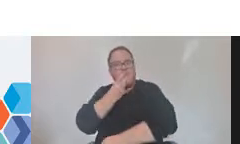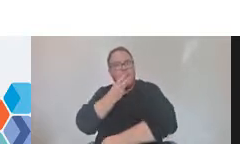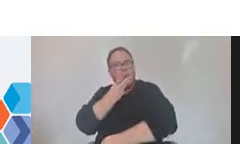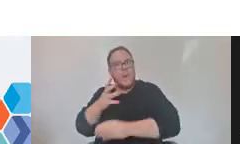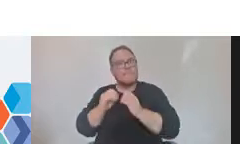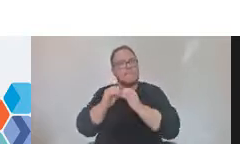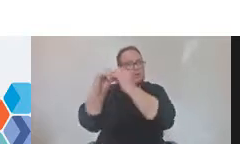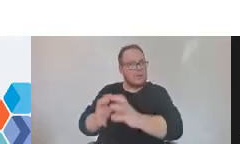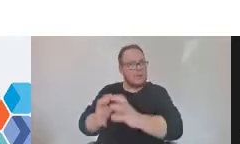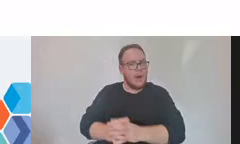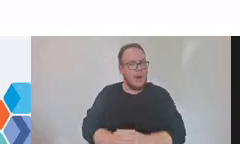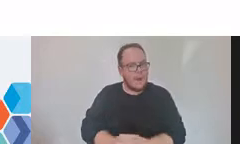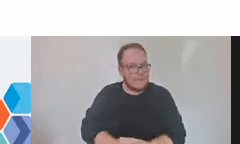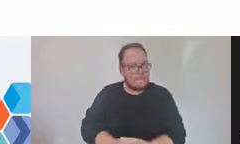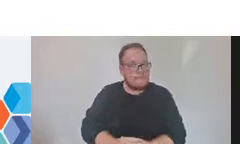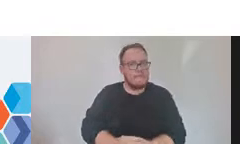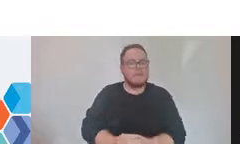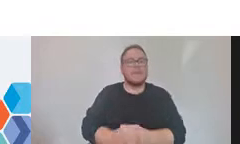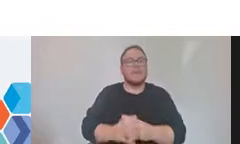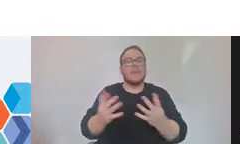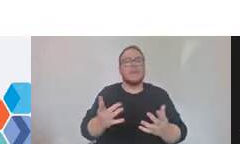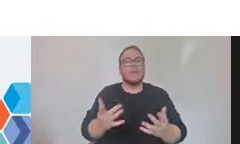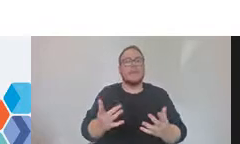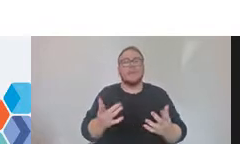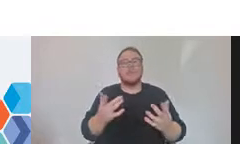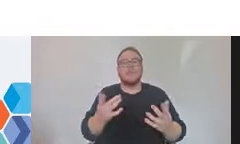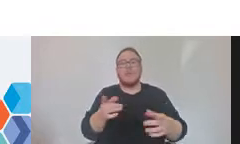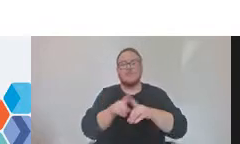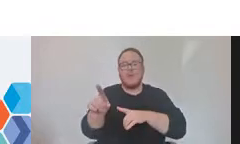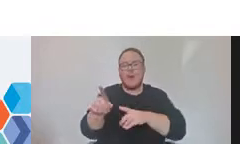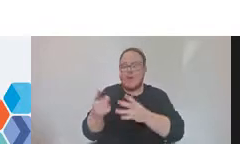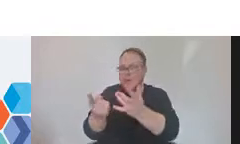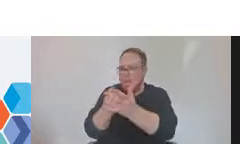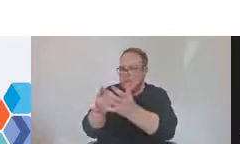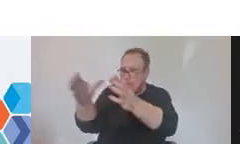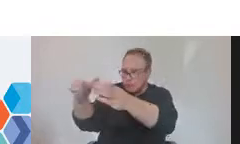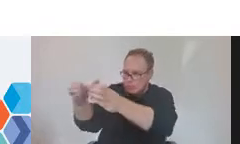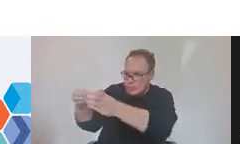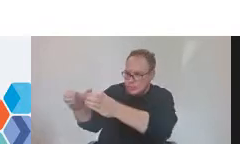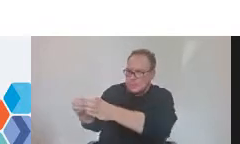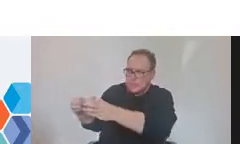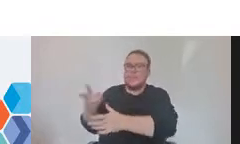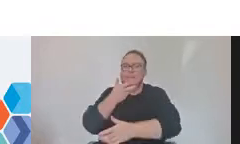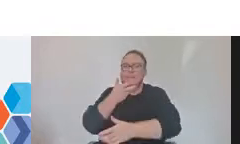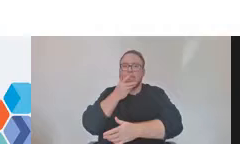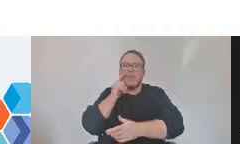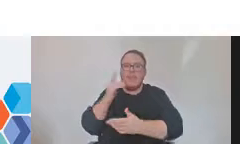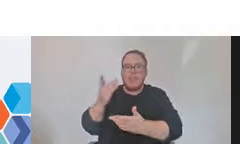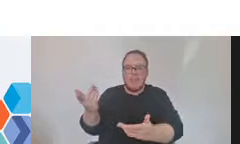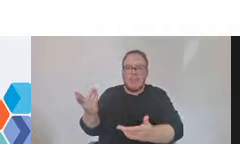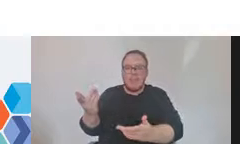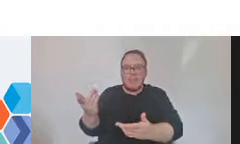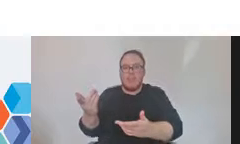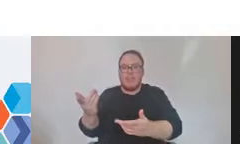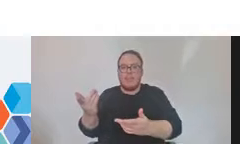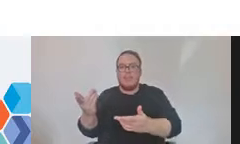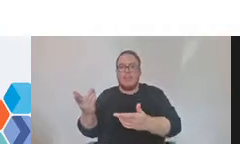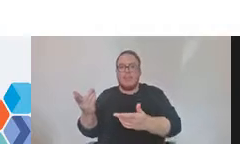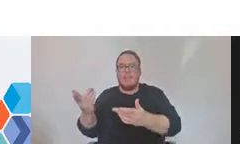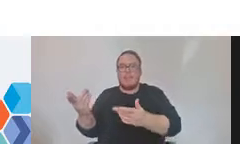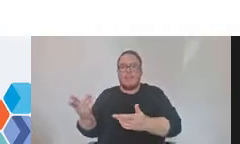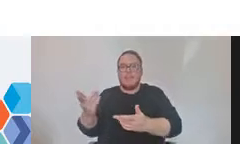at other groups. We're offering a 3rd primary dose to our immunosuppressed patients, and our schools